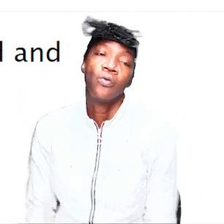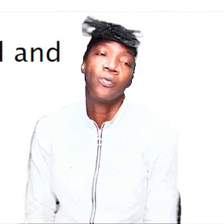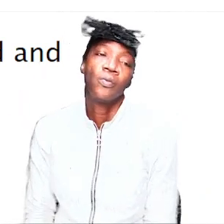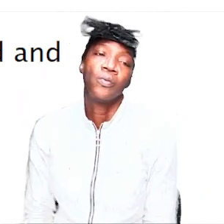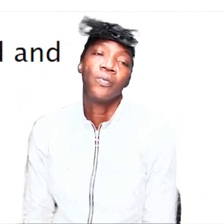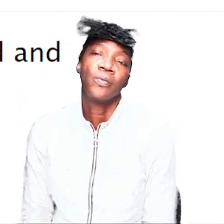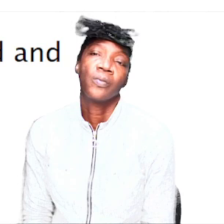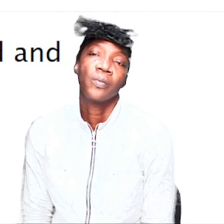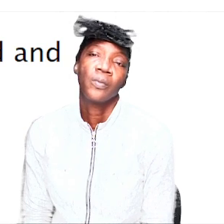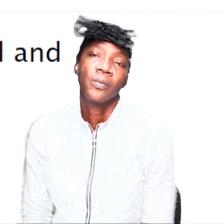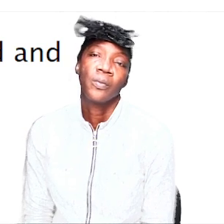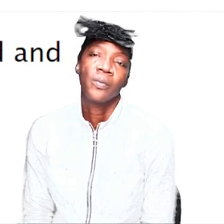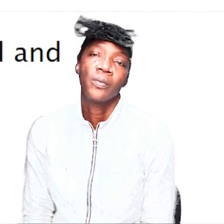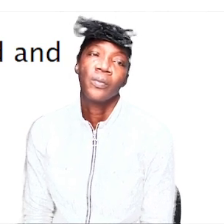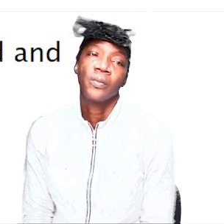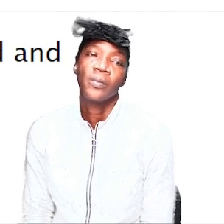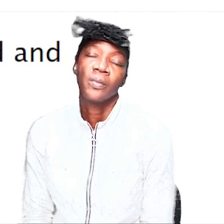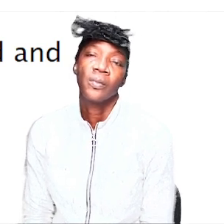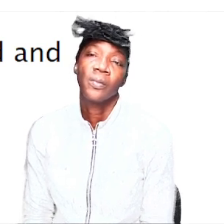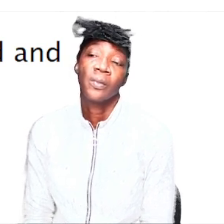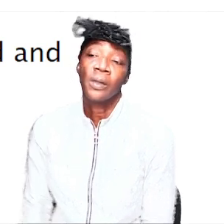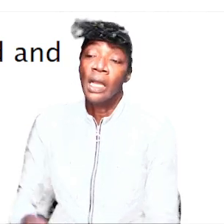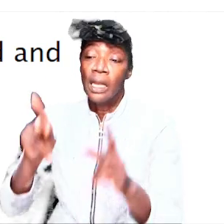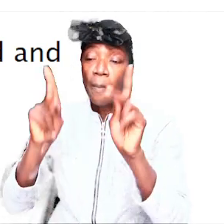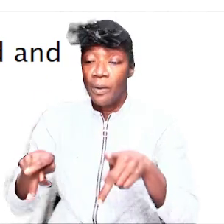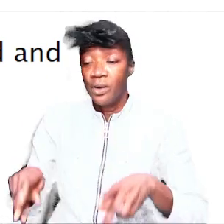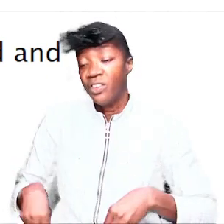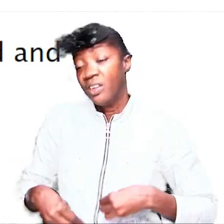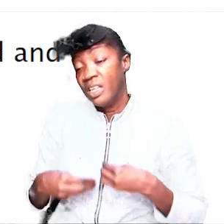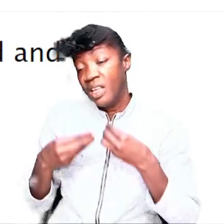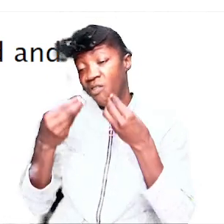So the individual that is giving you a hard time